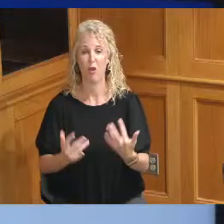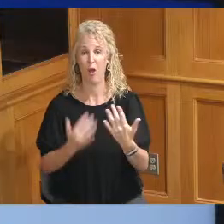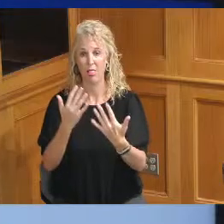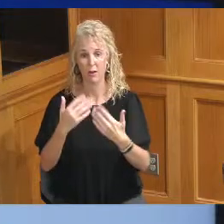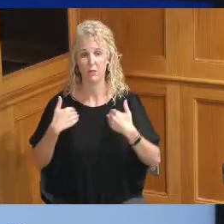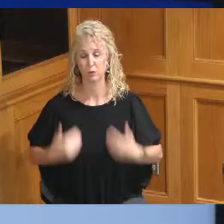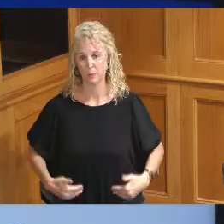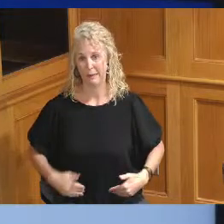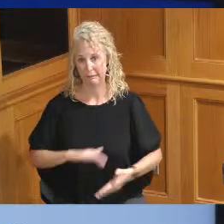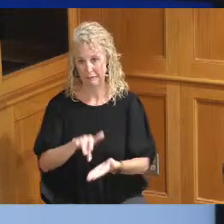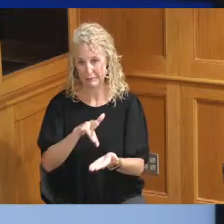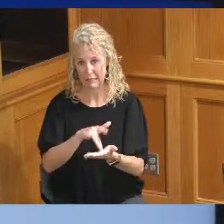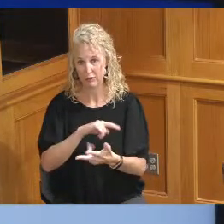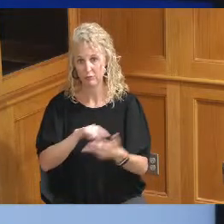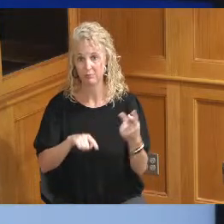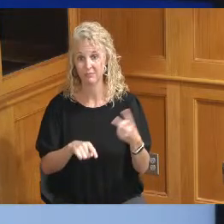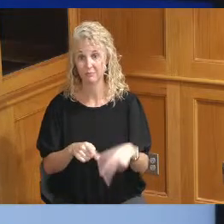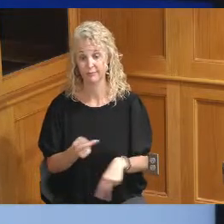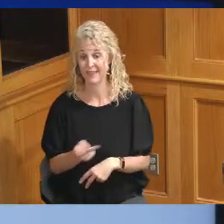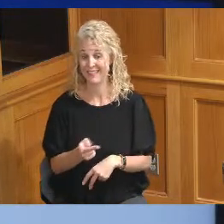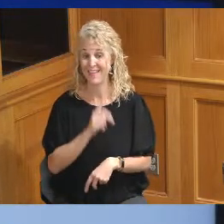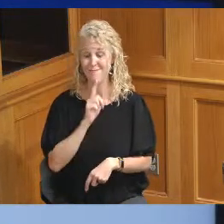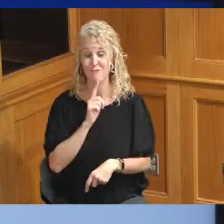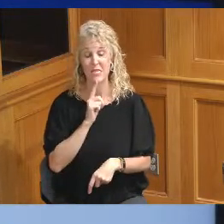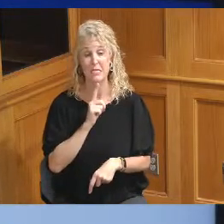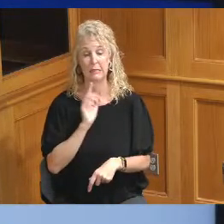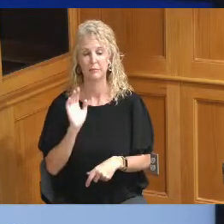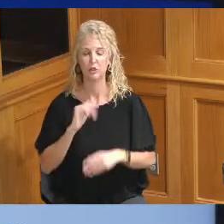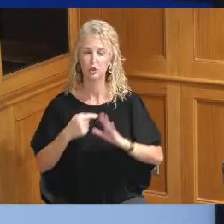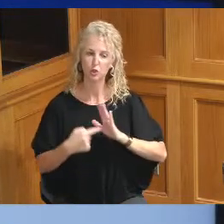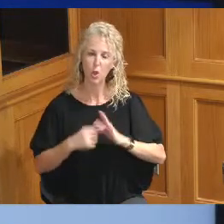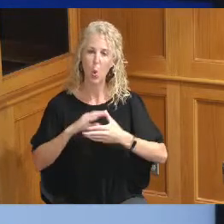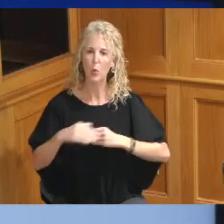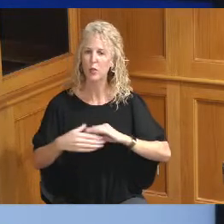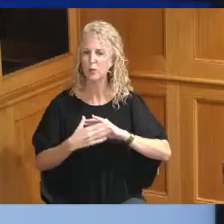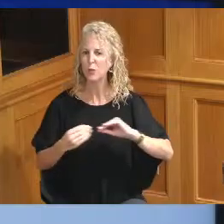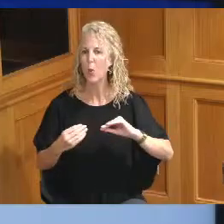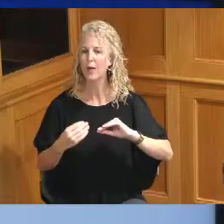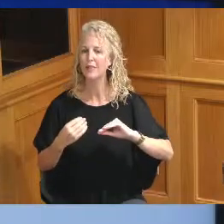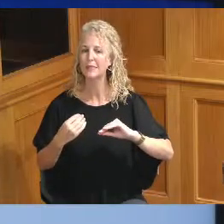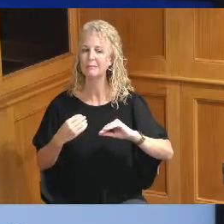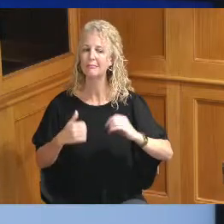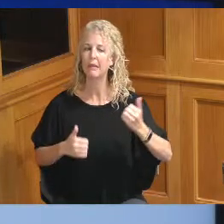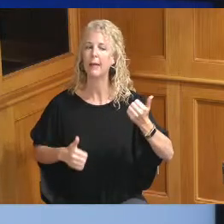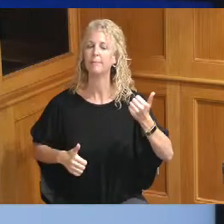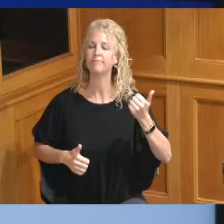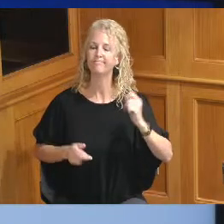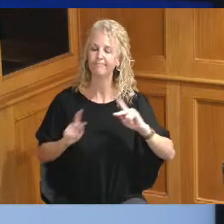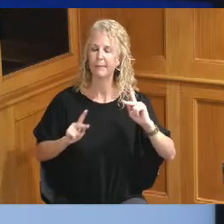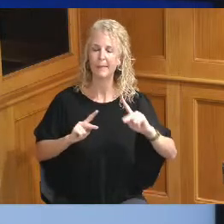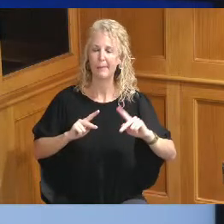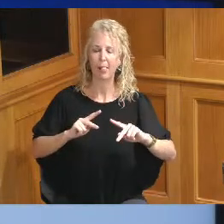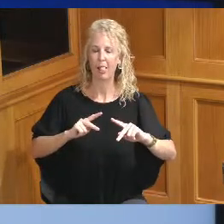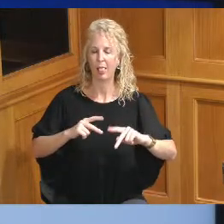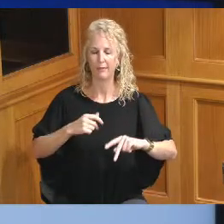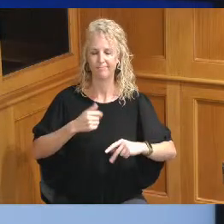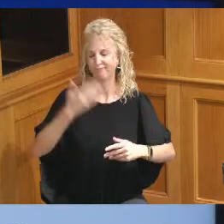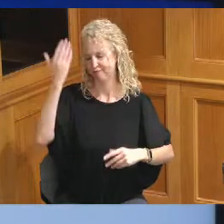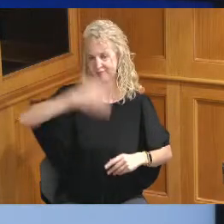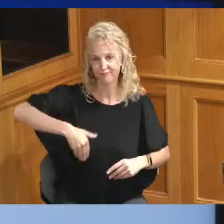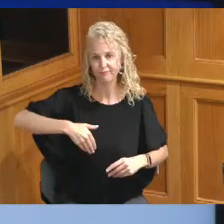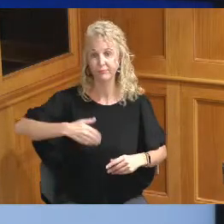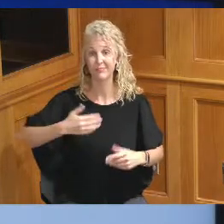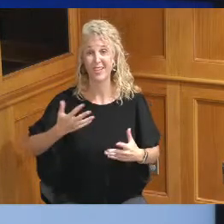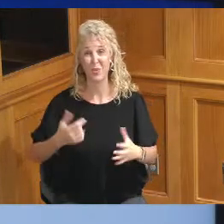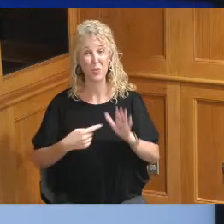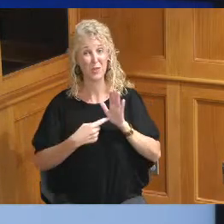telling the stories of our community that aren't the positive stories. And we want to make sure that we are highlighting history, both